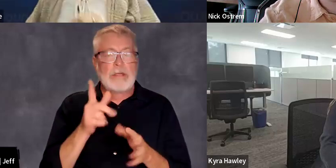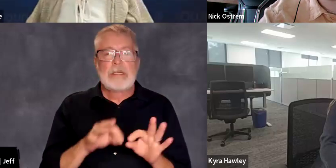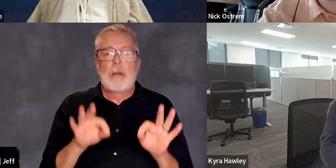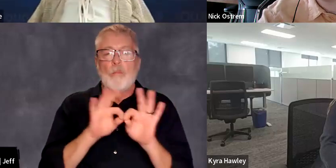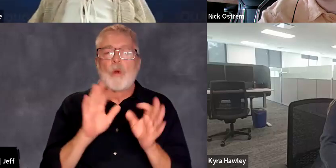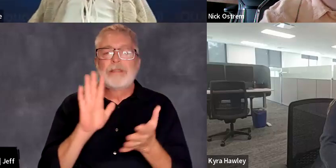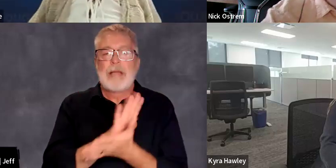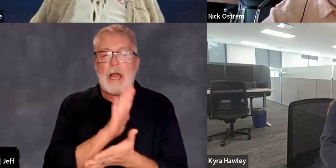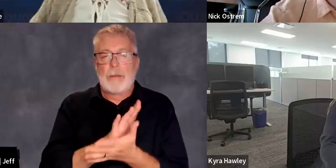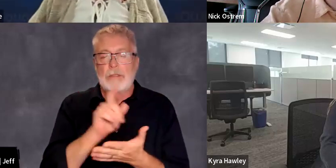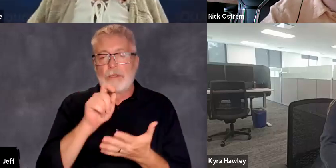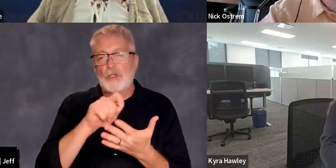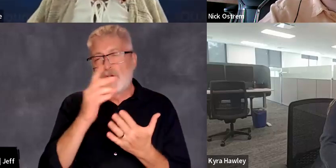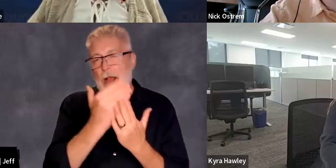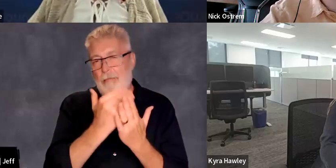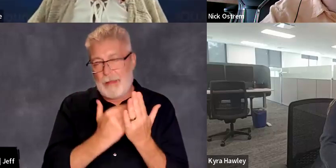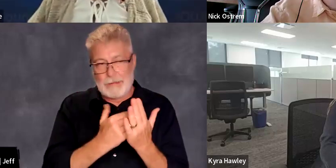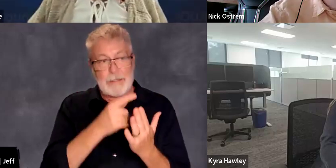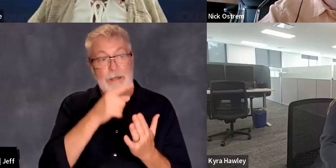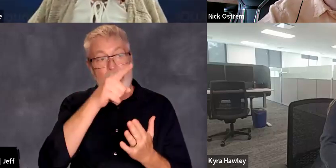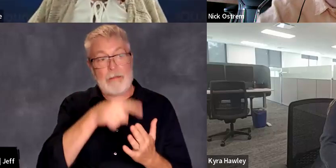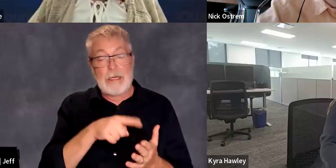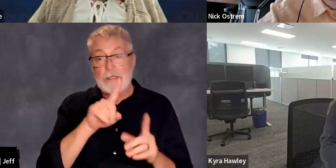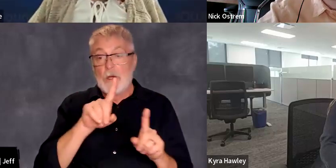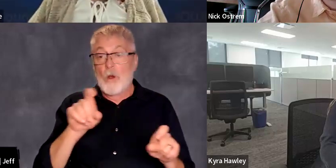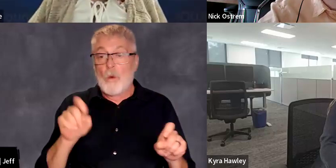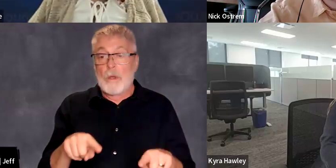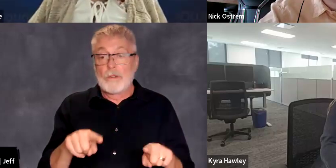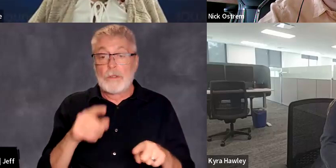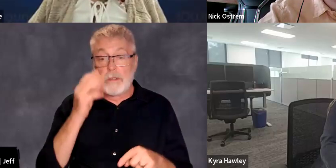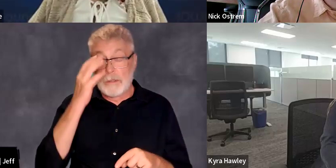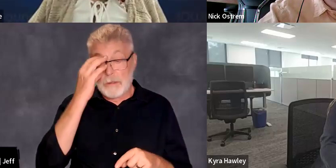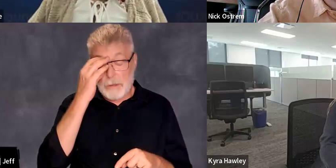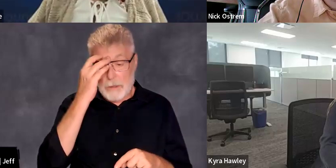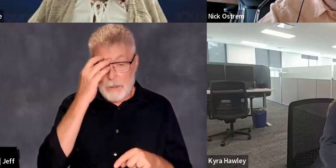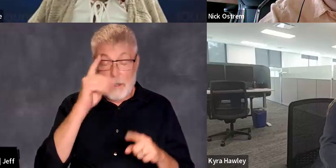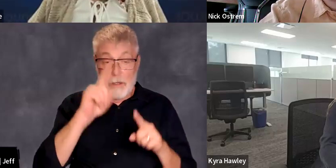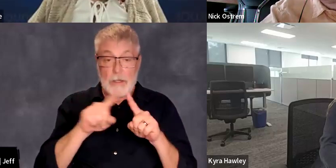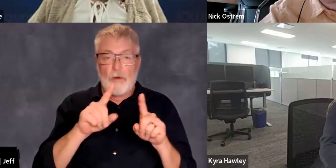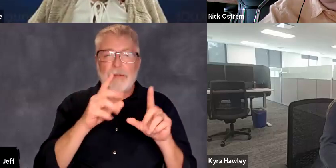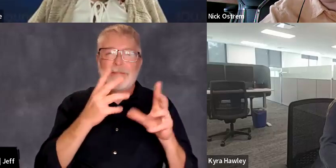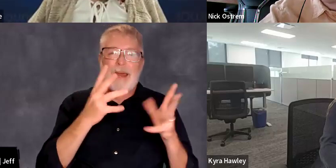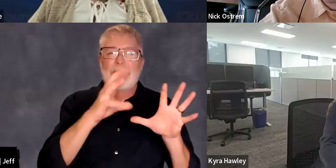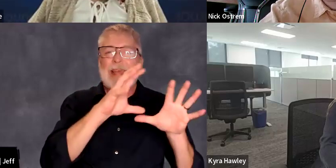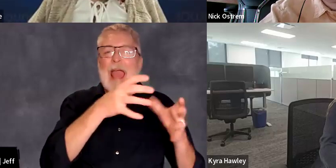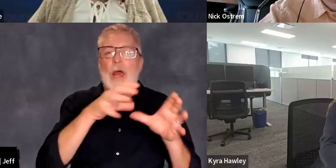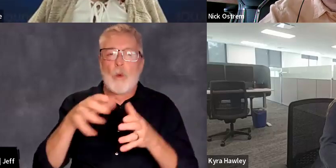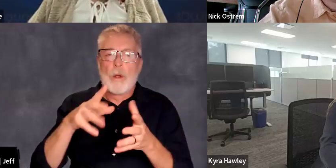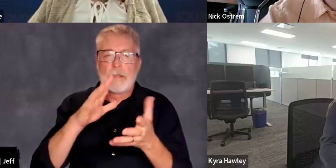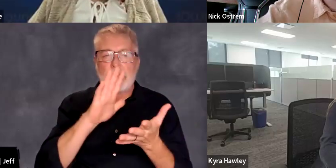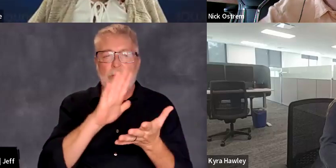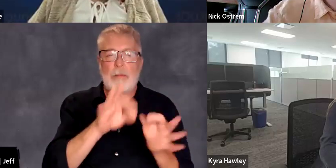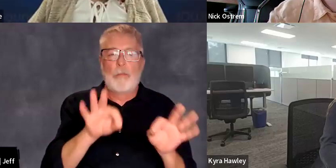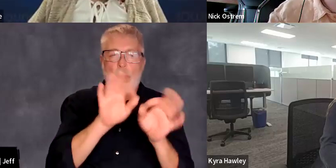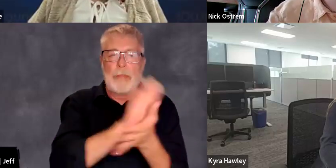documents checklist. These are all of these questions are categories of documents. Um, I like